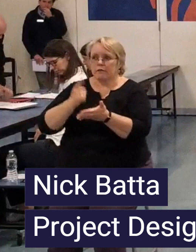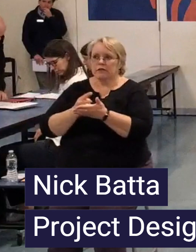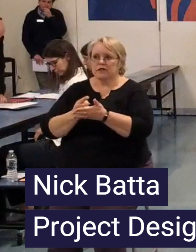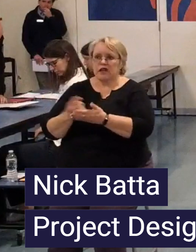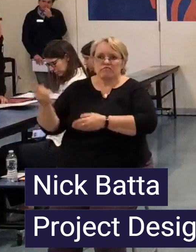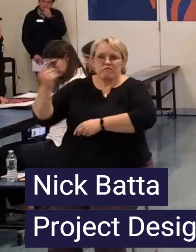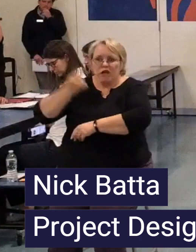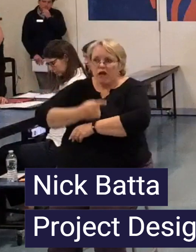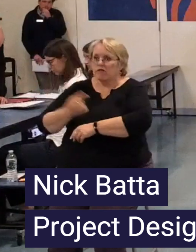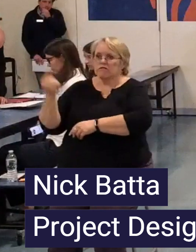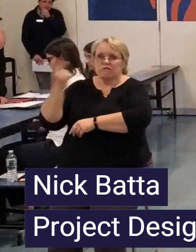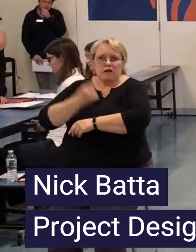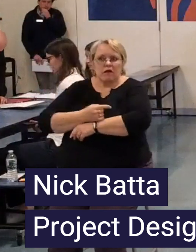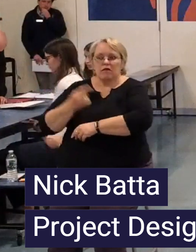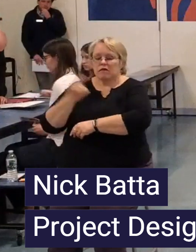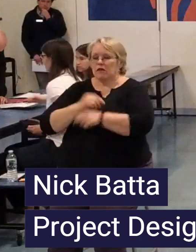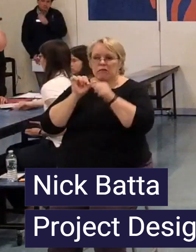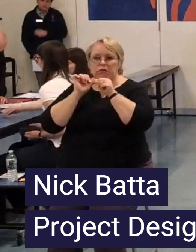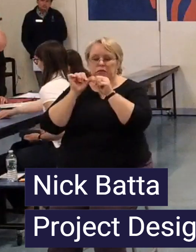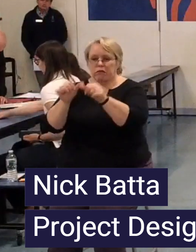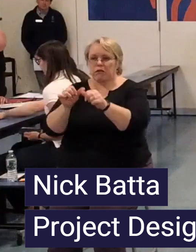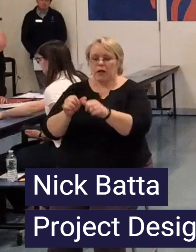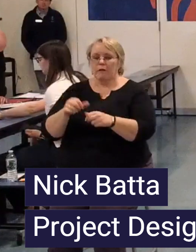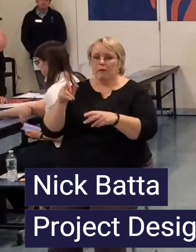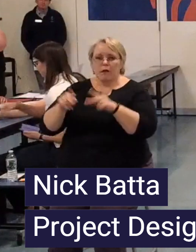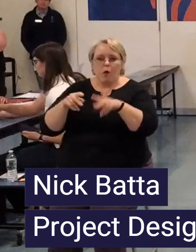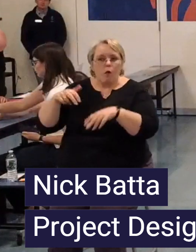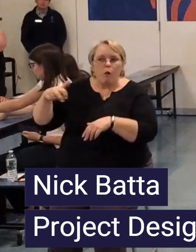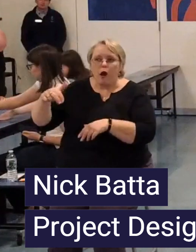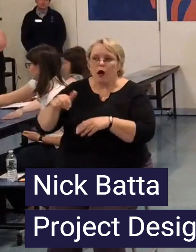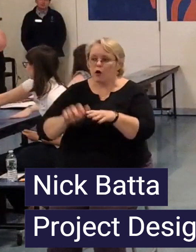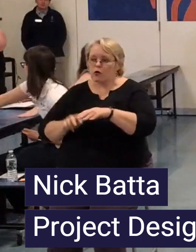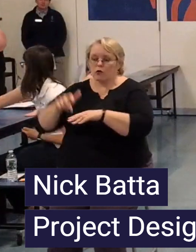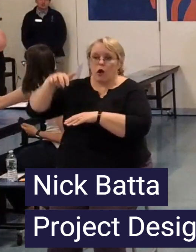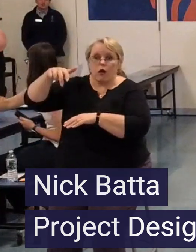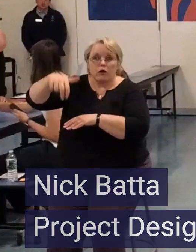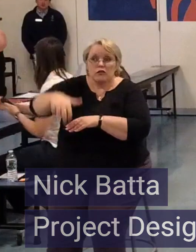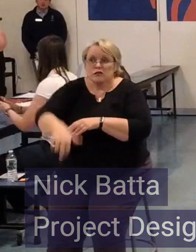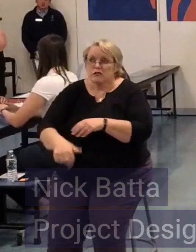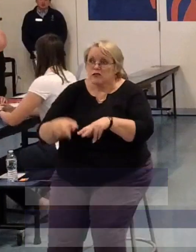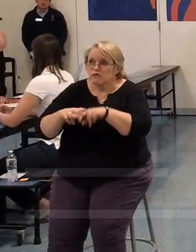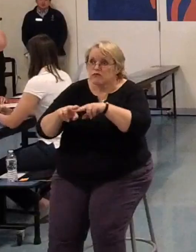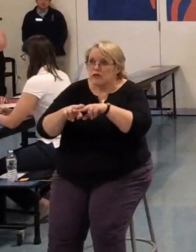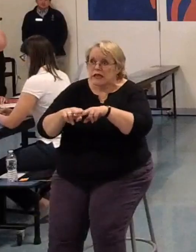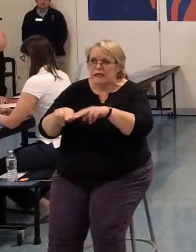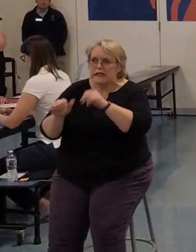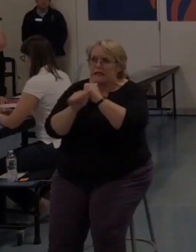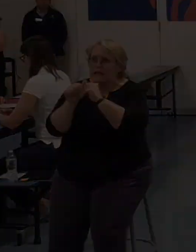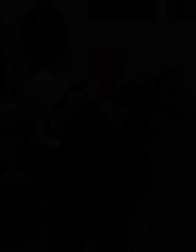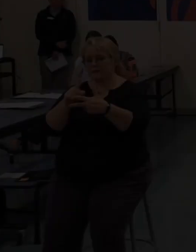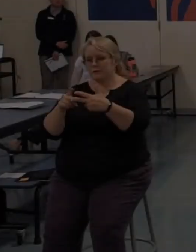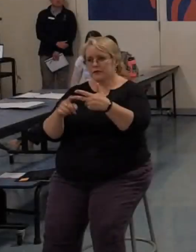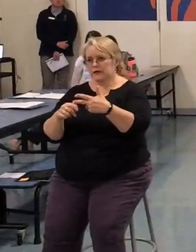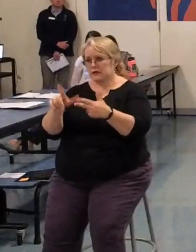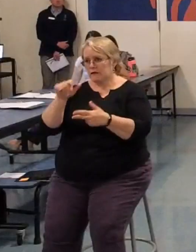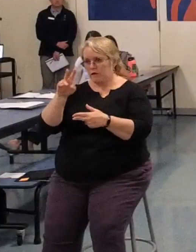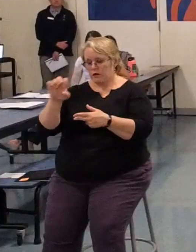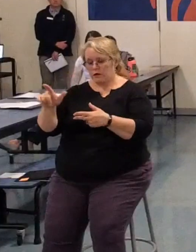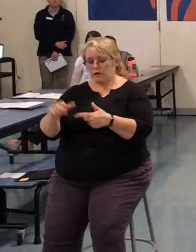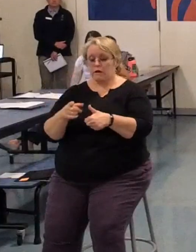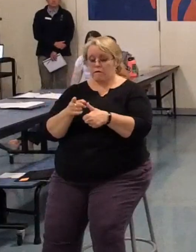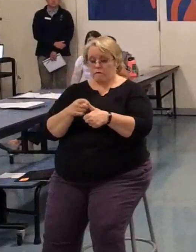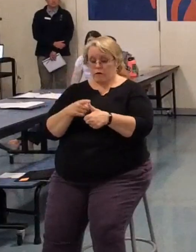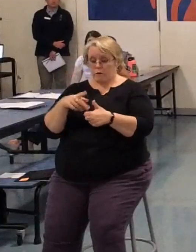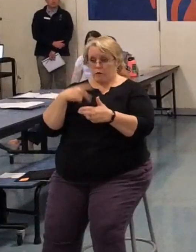days on end. It's pedestrians and walkers going across stop trains and that dangerous activity. The